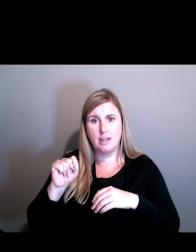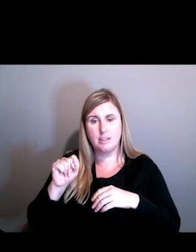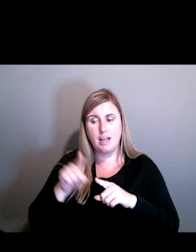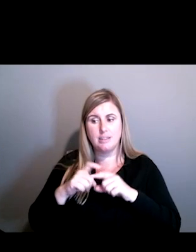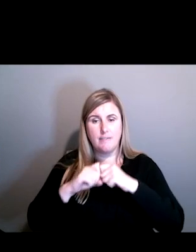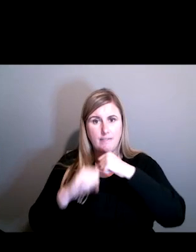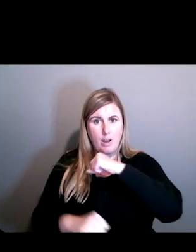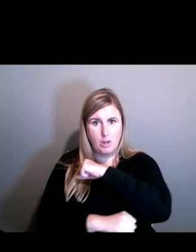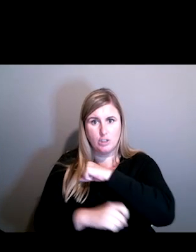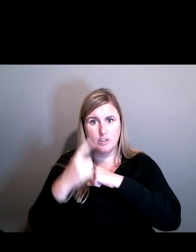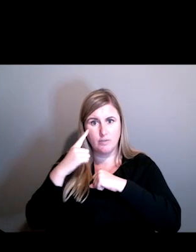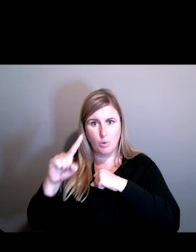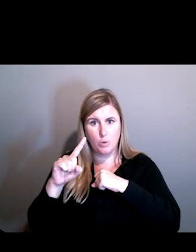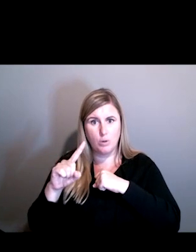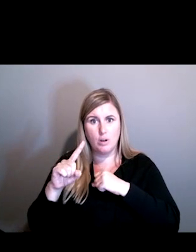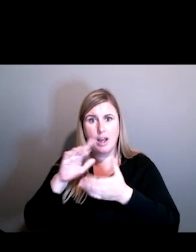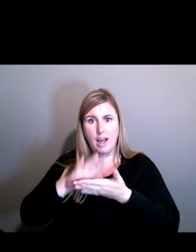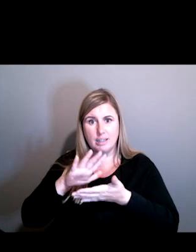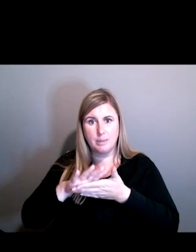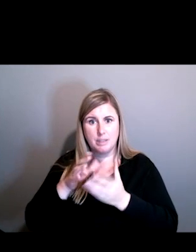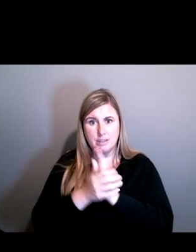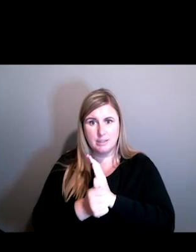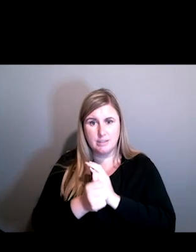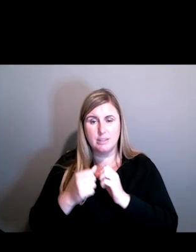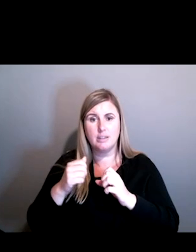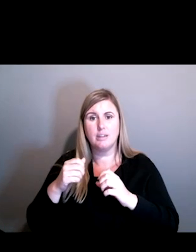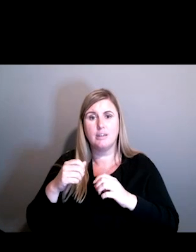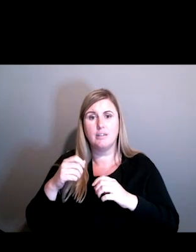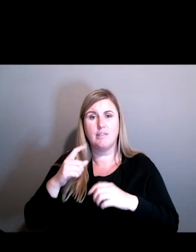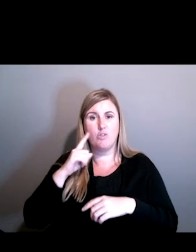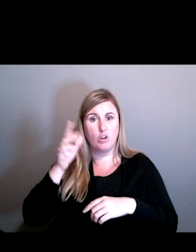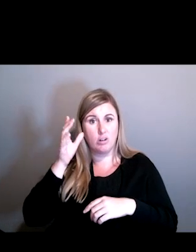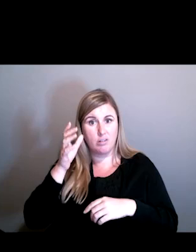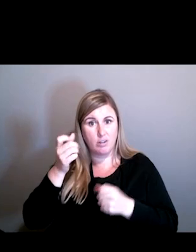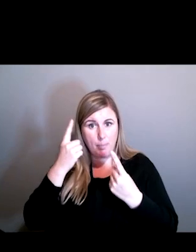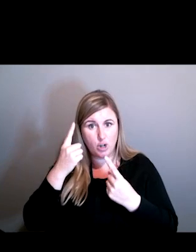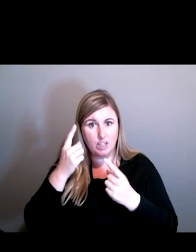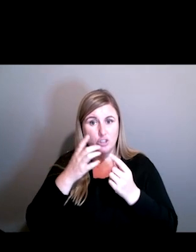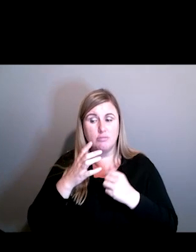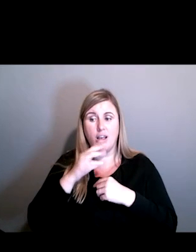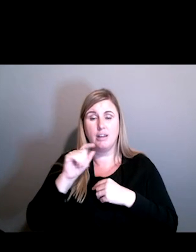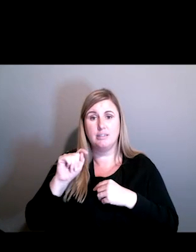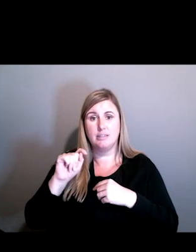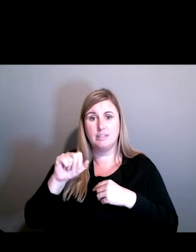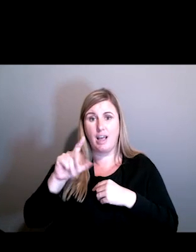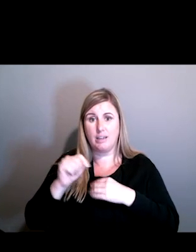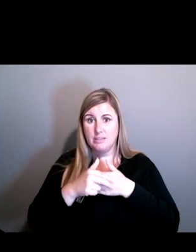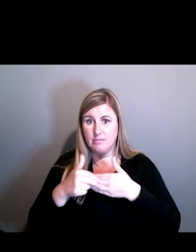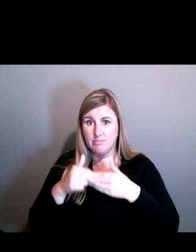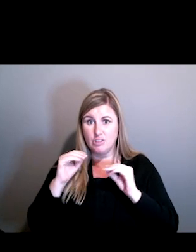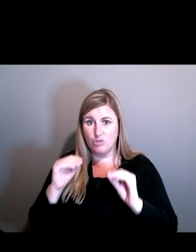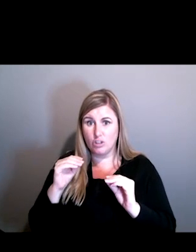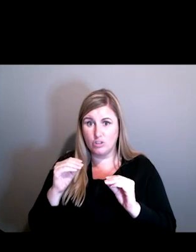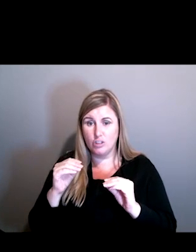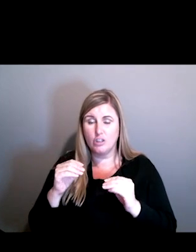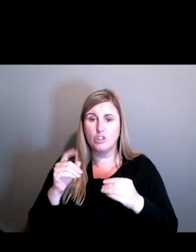tact as the foundation for academic skills, the foundation for comprehension. And tact instruction should